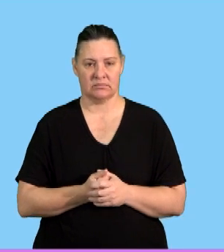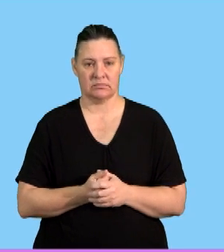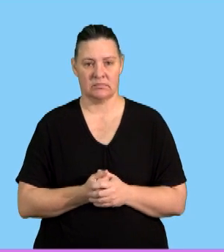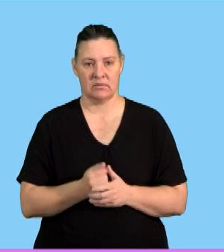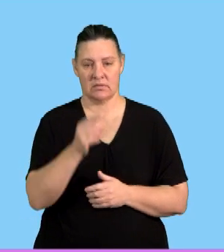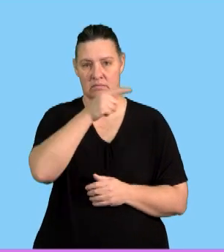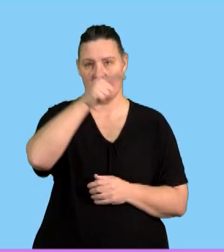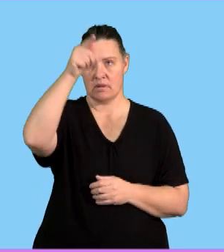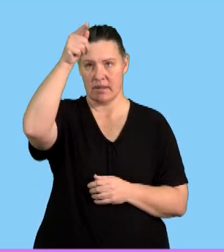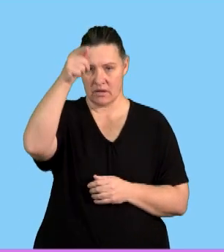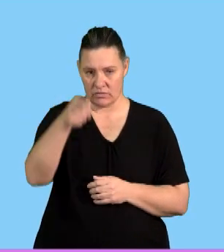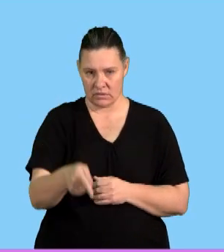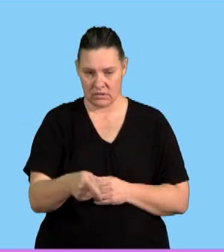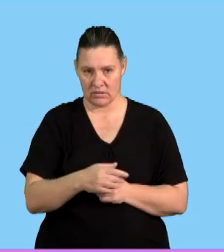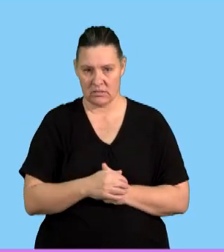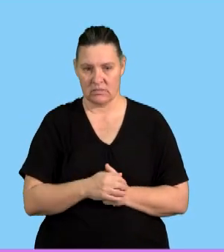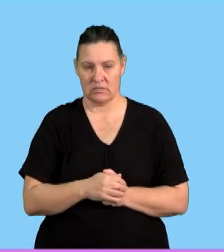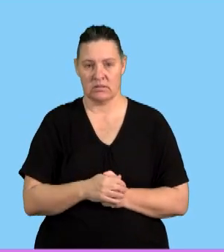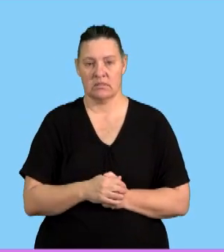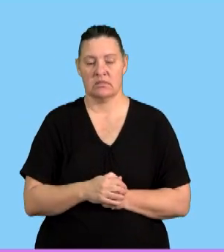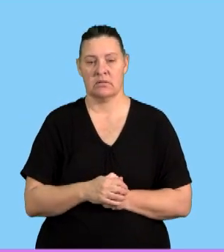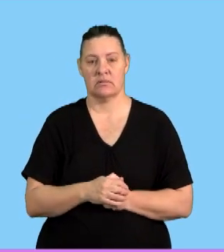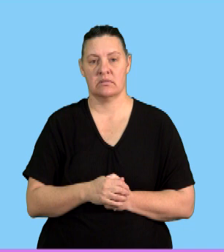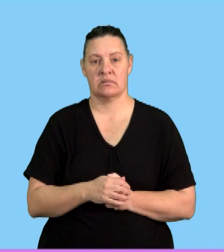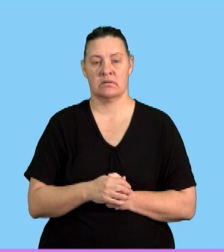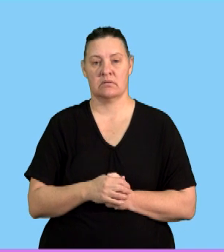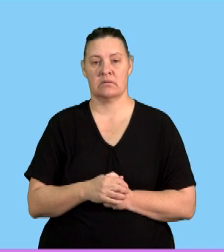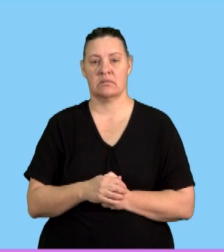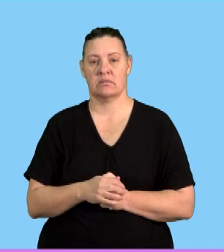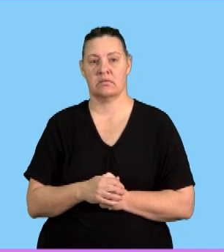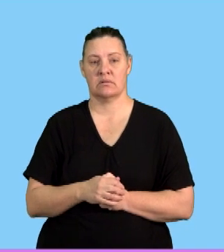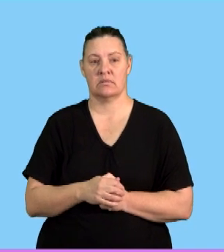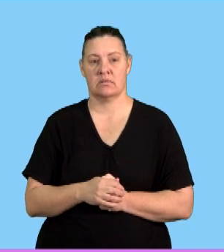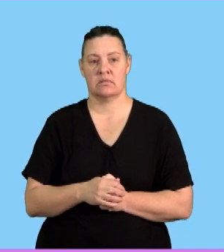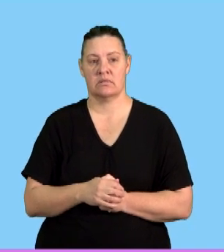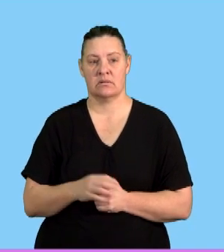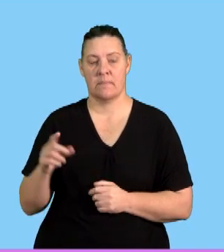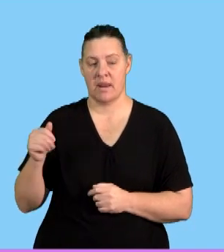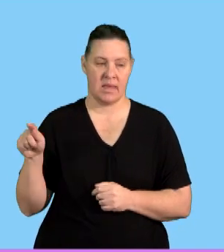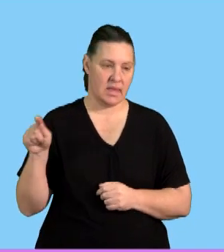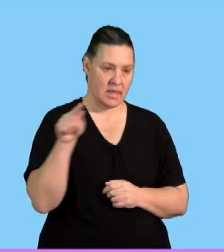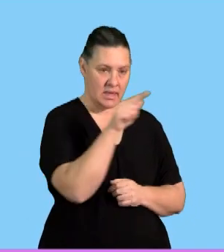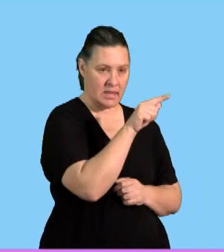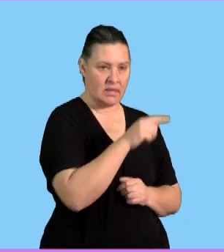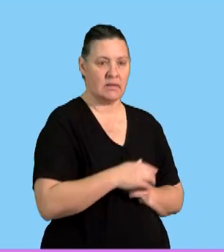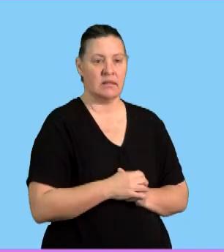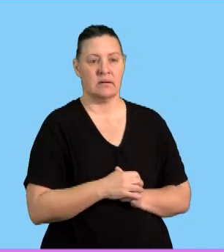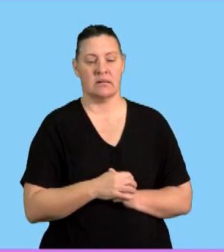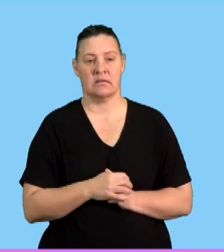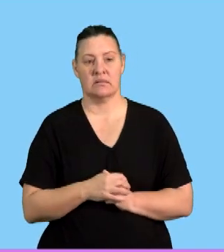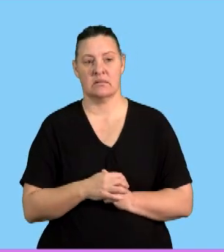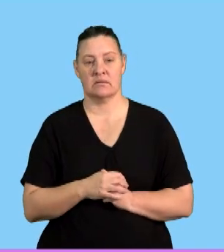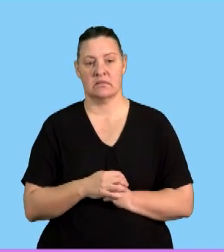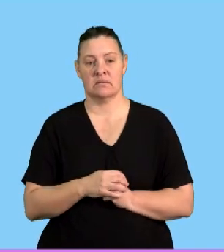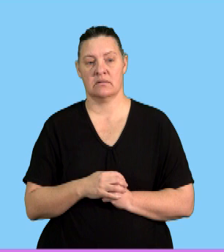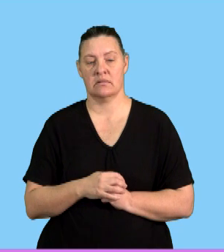sorry for the very skew line, and we're going to take the money, and then you'll see